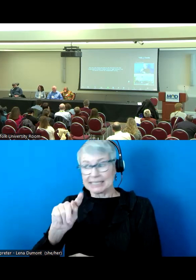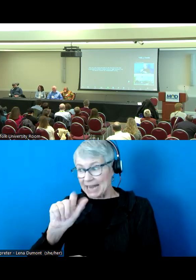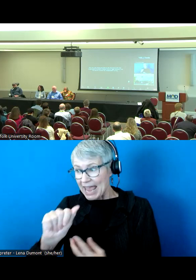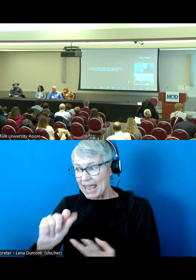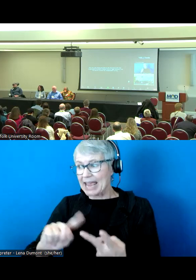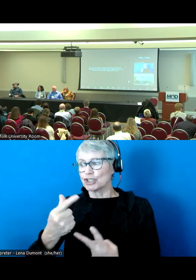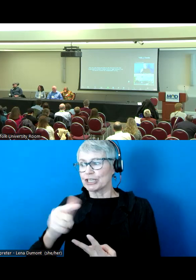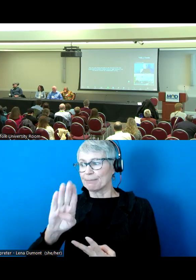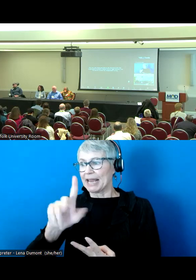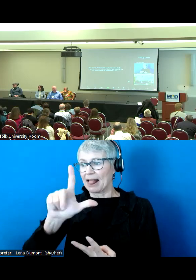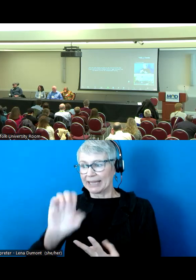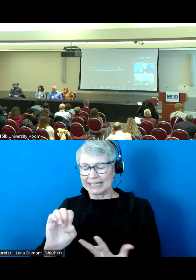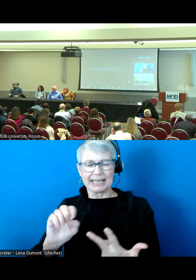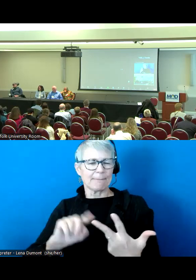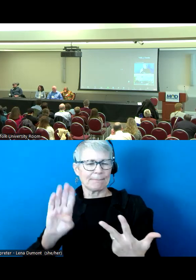Living.